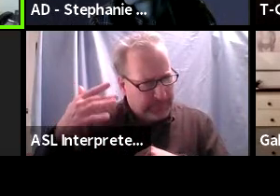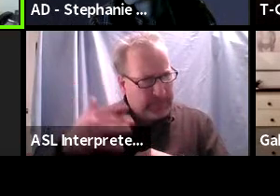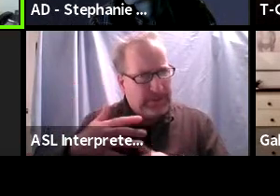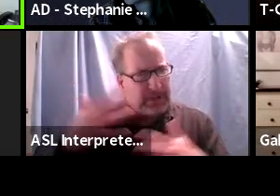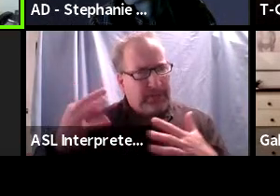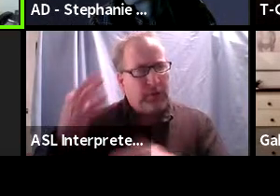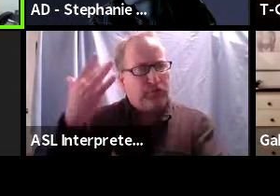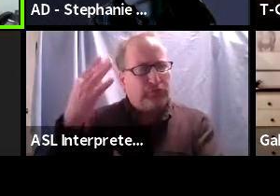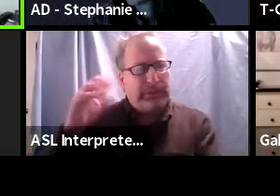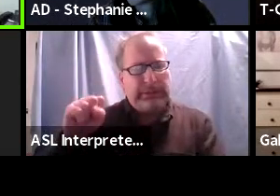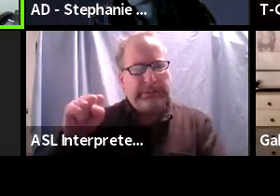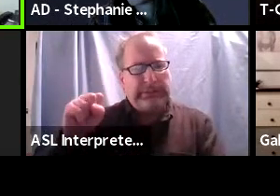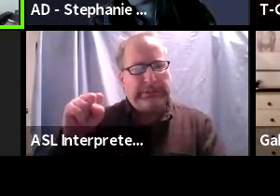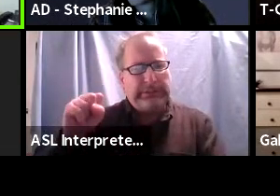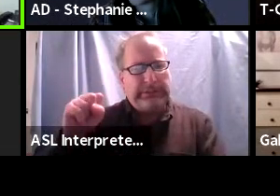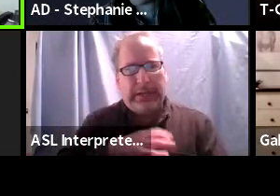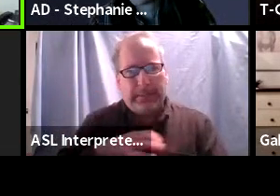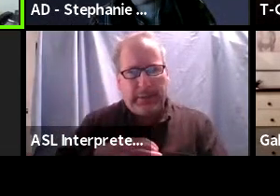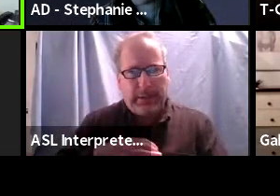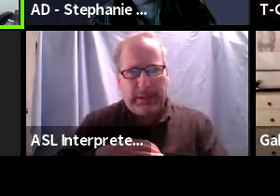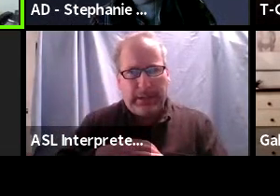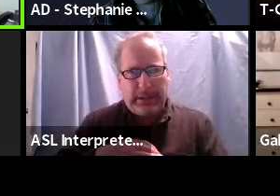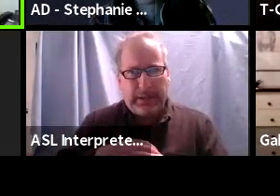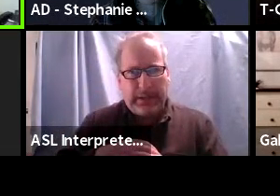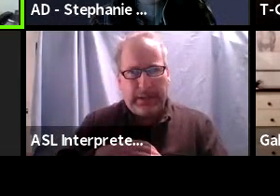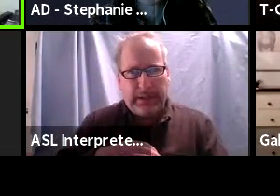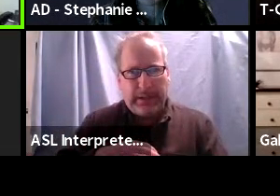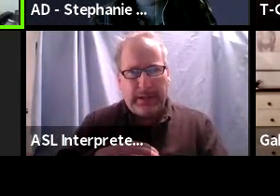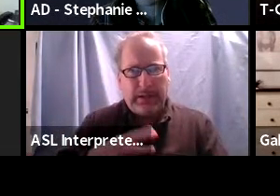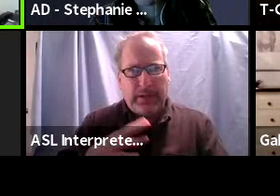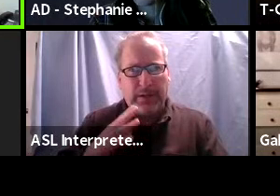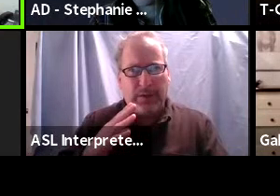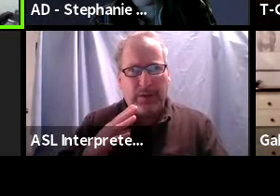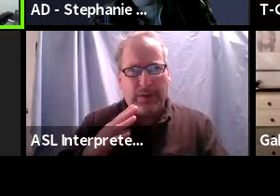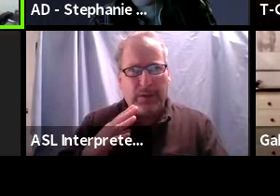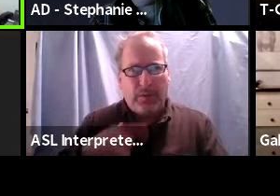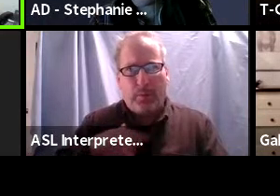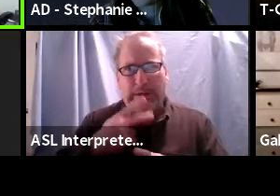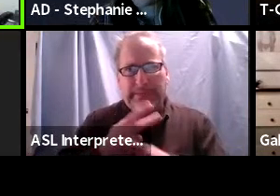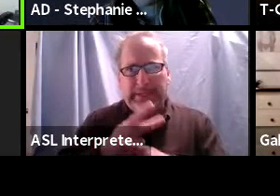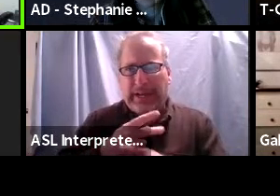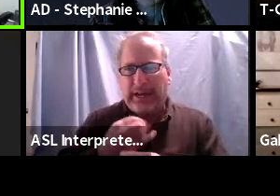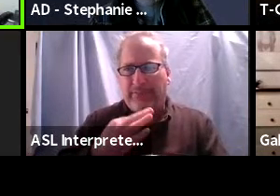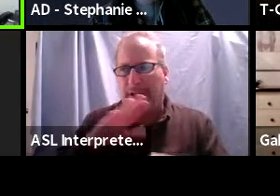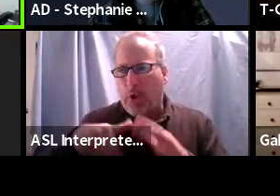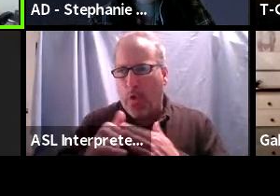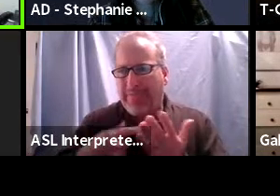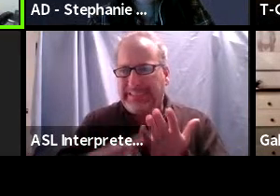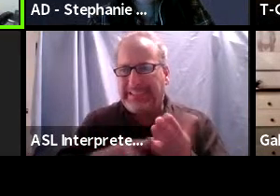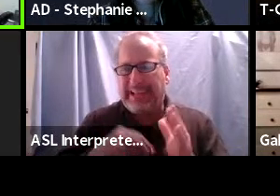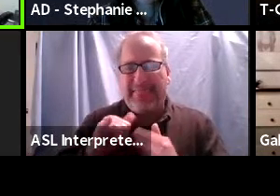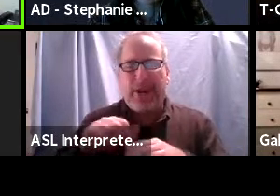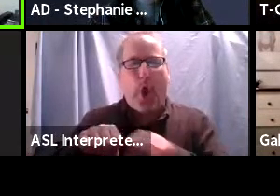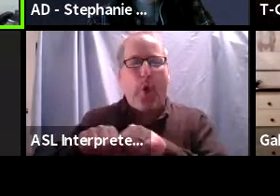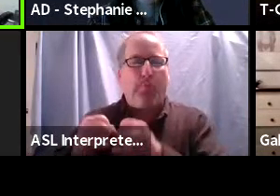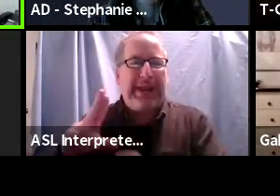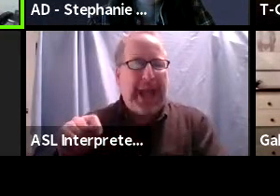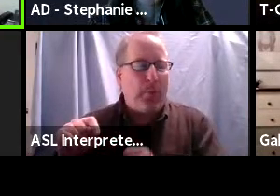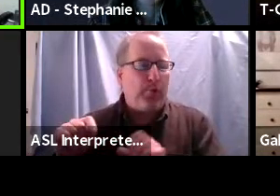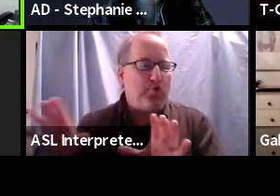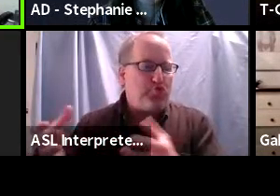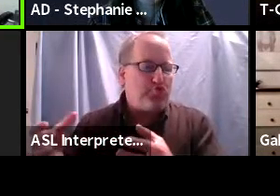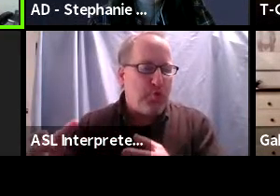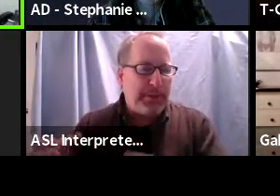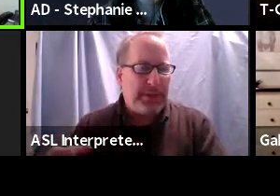tree subcommittee probably, and I'm thinking even our next update, we're probably taken care of in all of the discussions in the breakout groups just now.